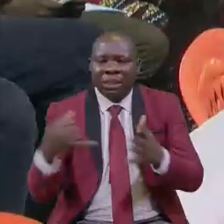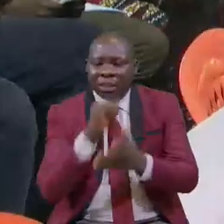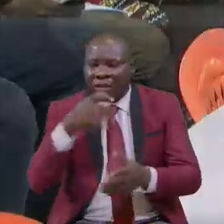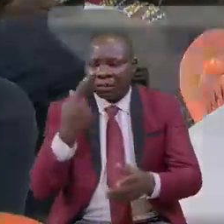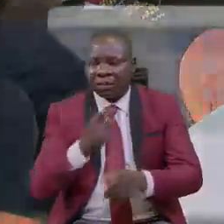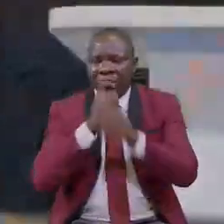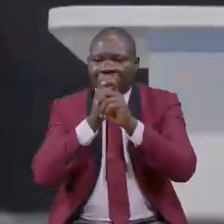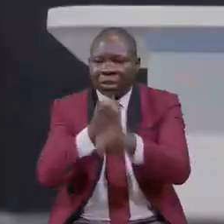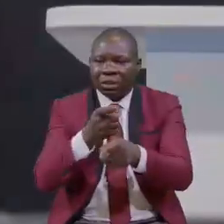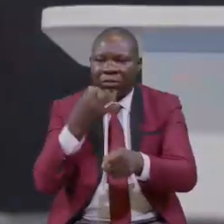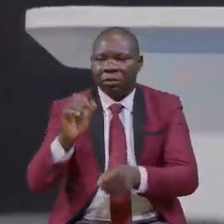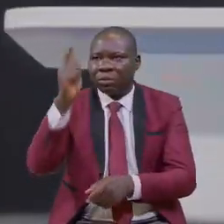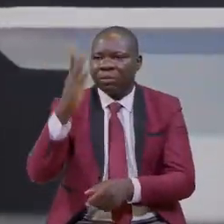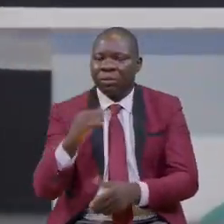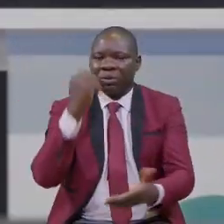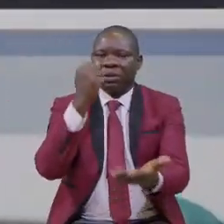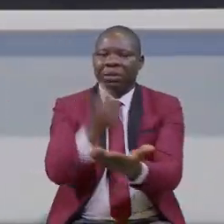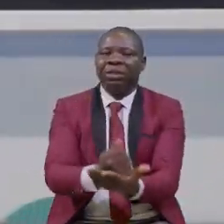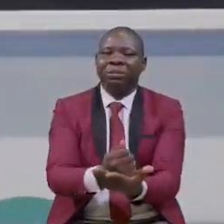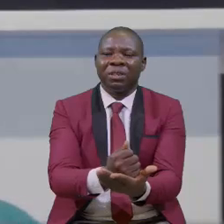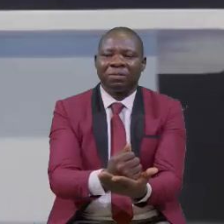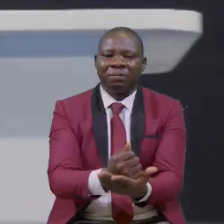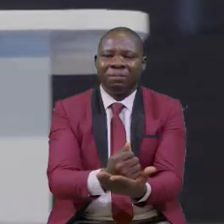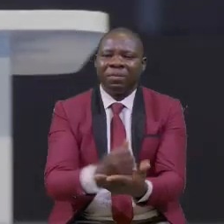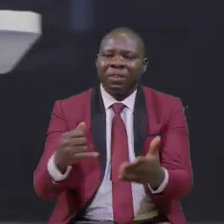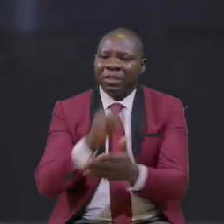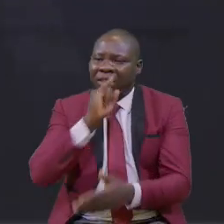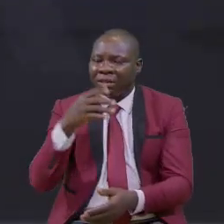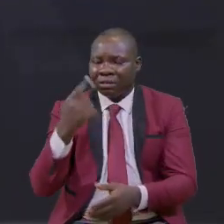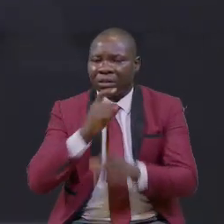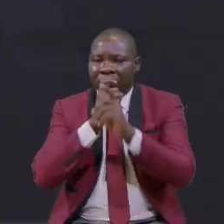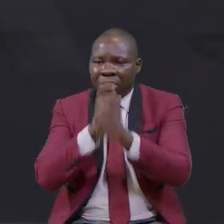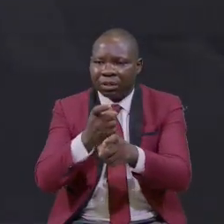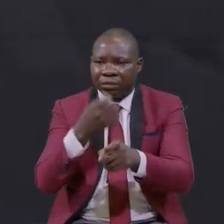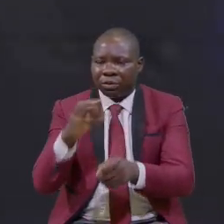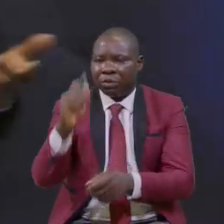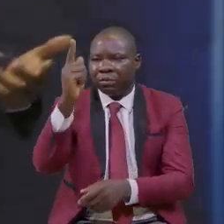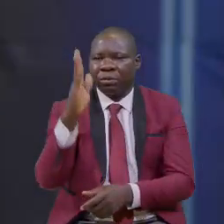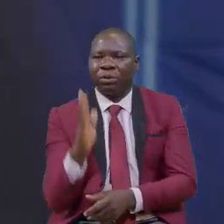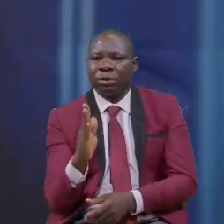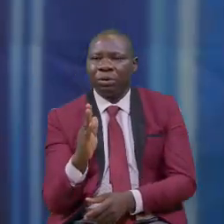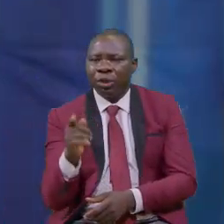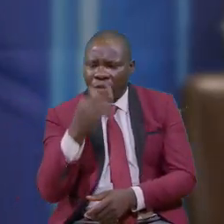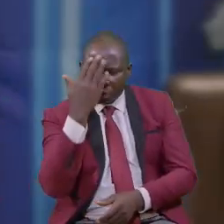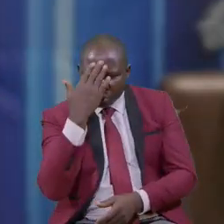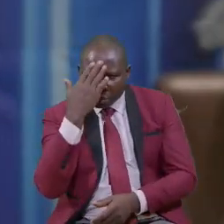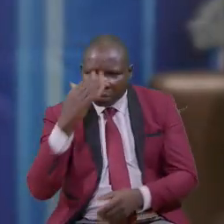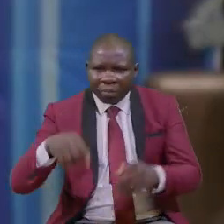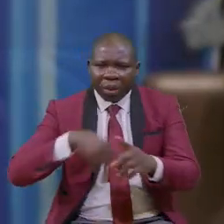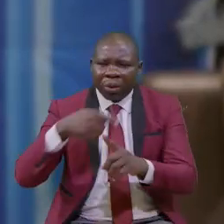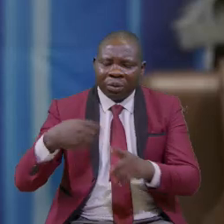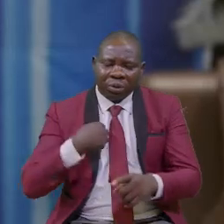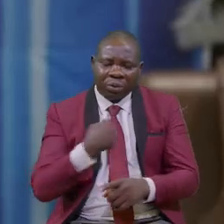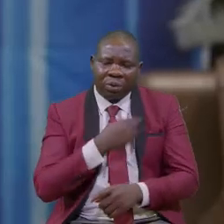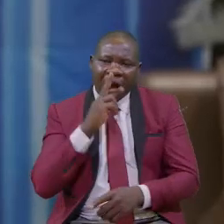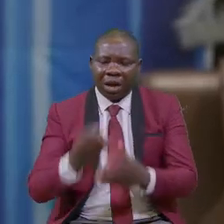God. Amen. Yeah. It is the gift of God. You know, when we were growing